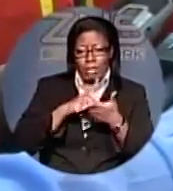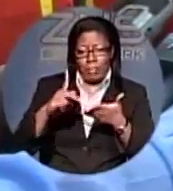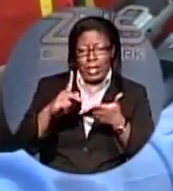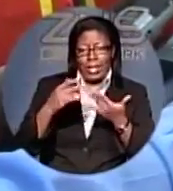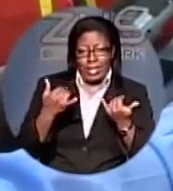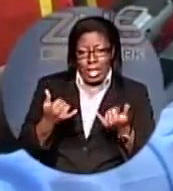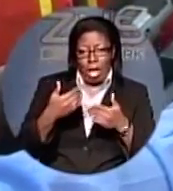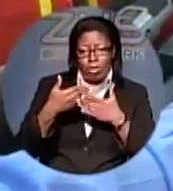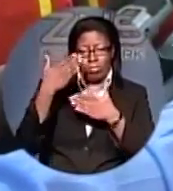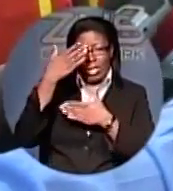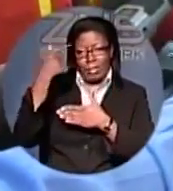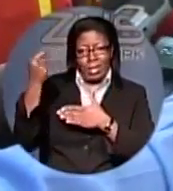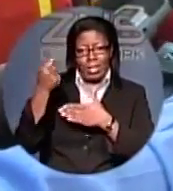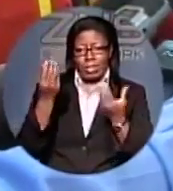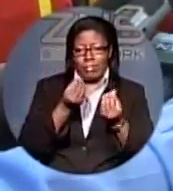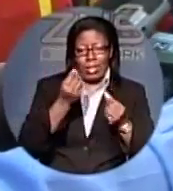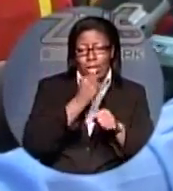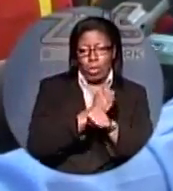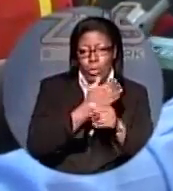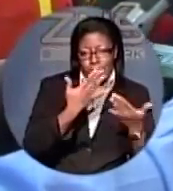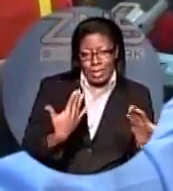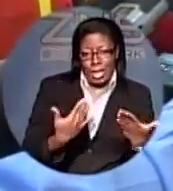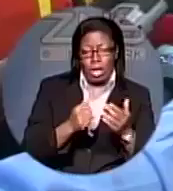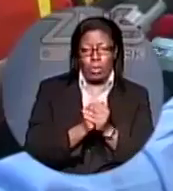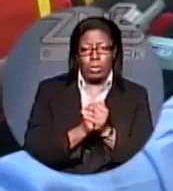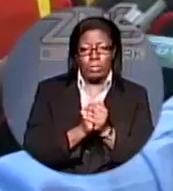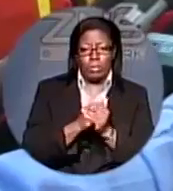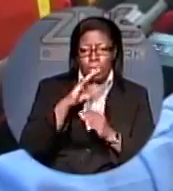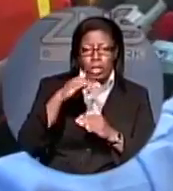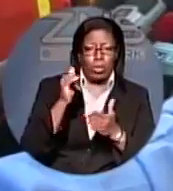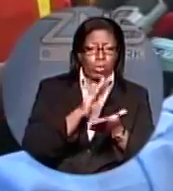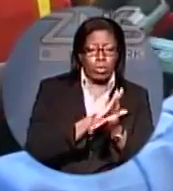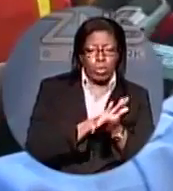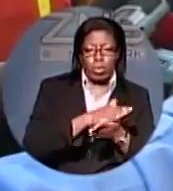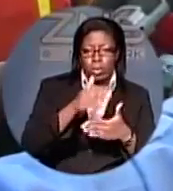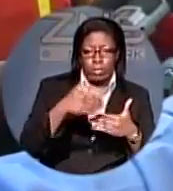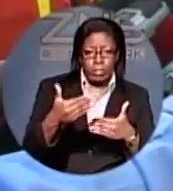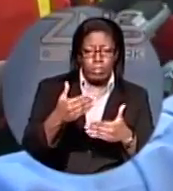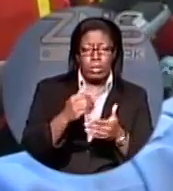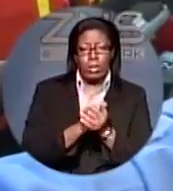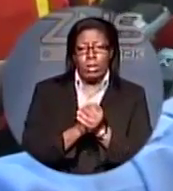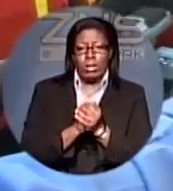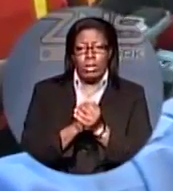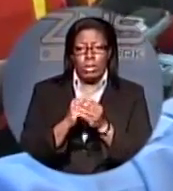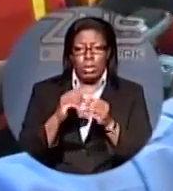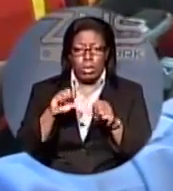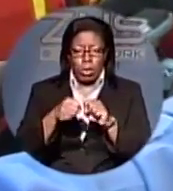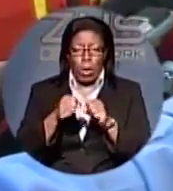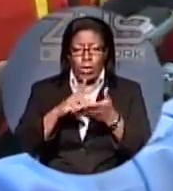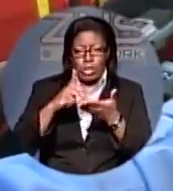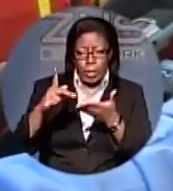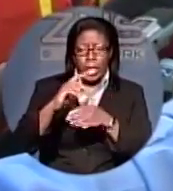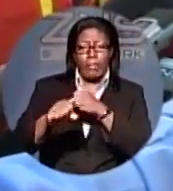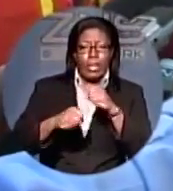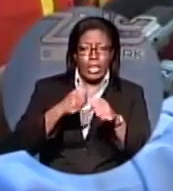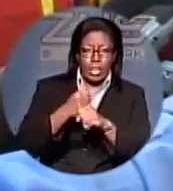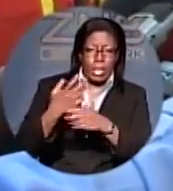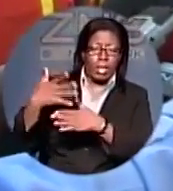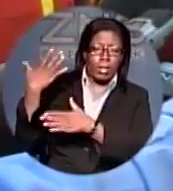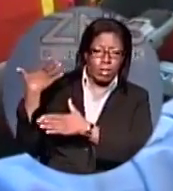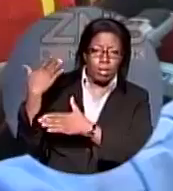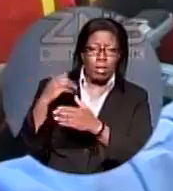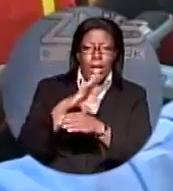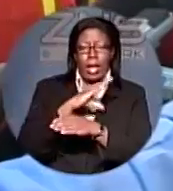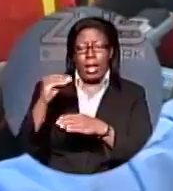job, and I've got my children in school and the rest of it, etc., and I've been paying for years, I was a good payer. The bank has